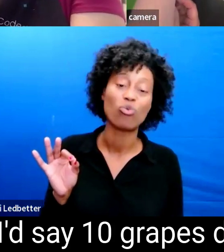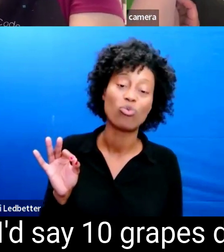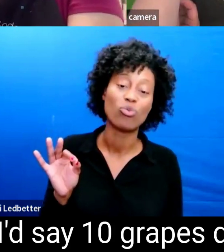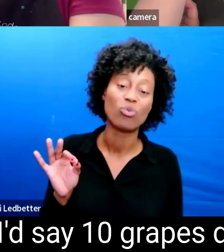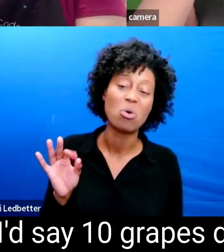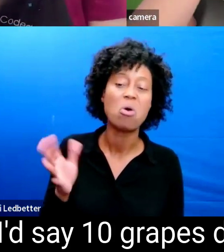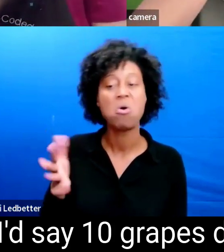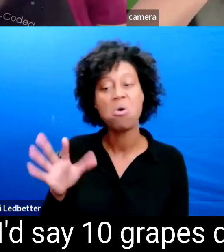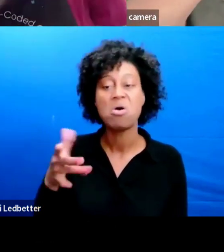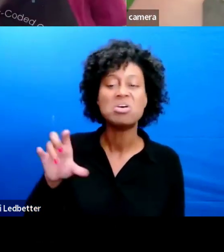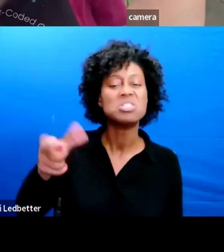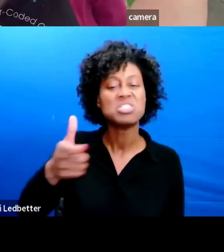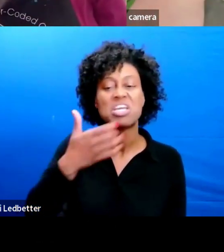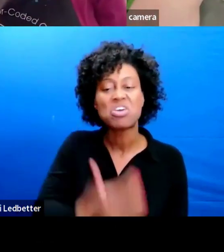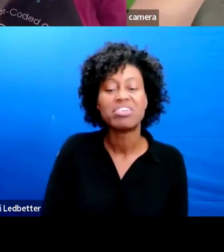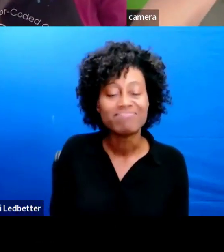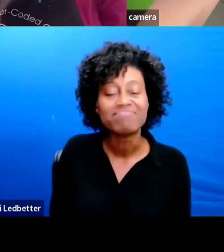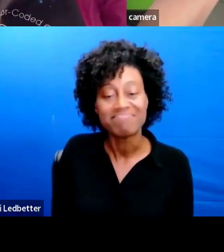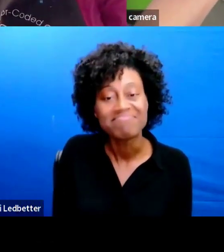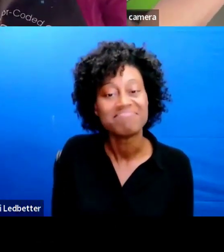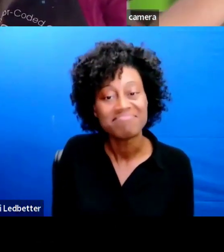I'd say 10 grapes did it.